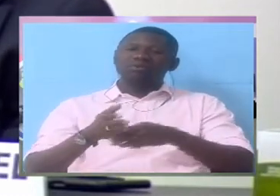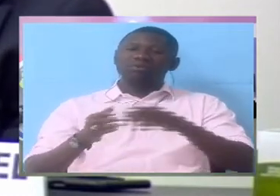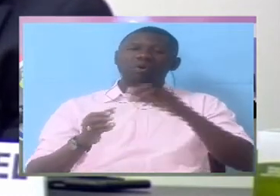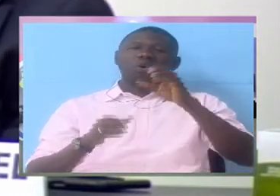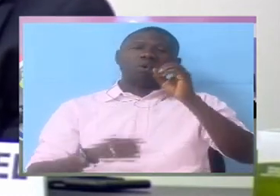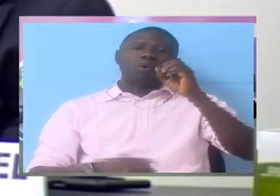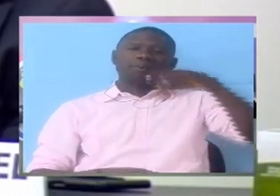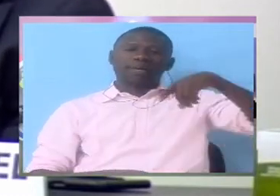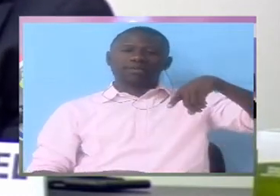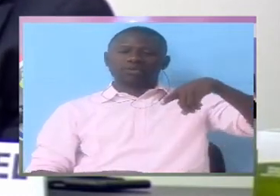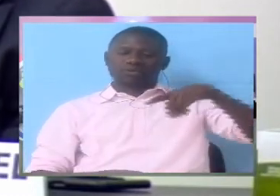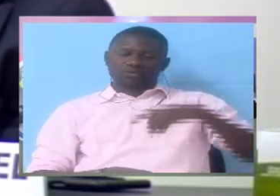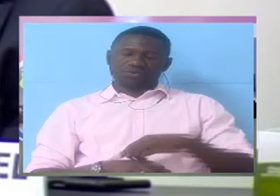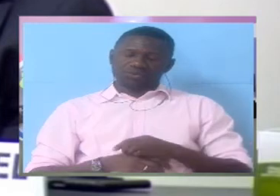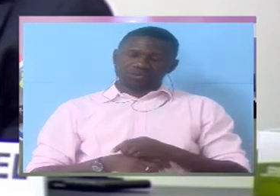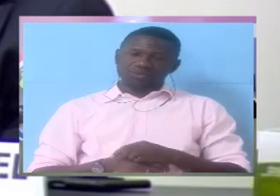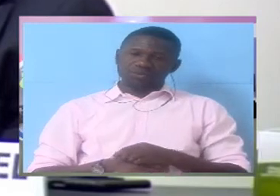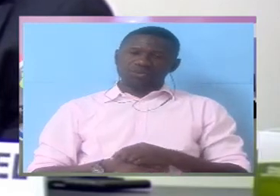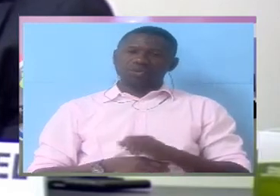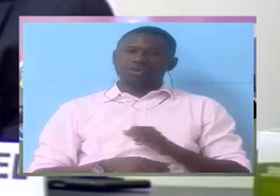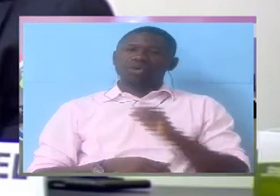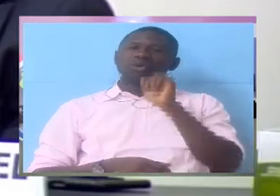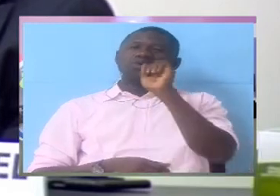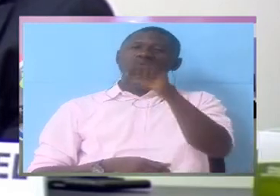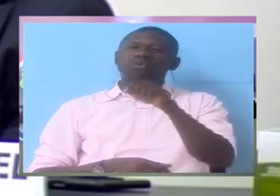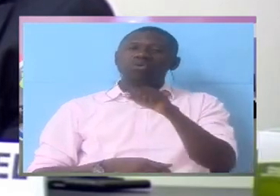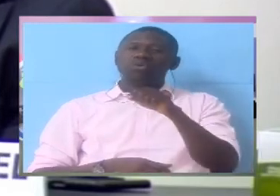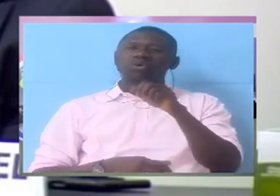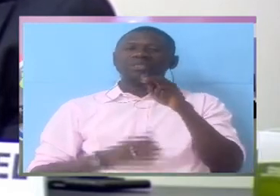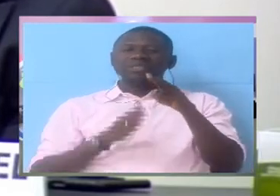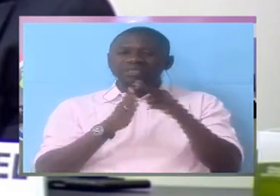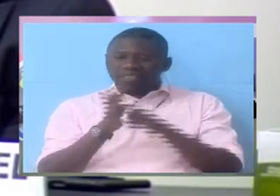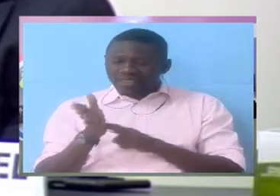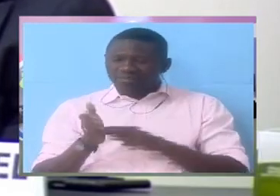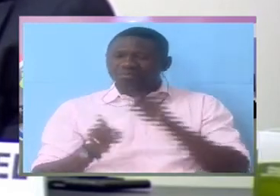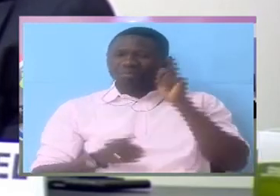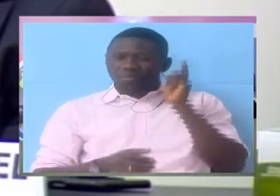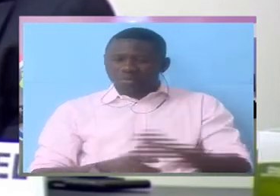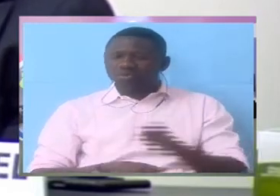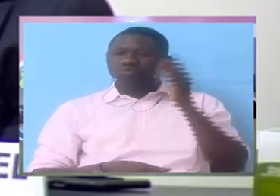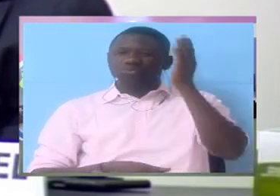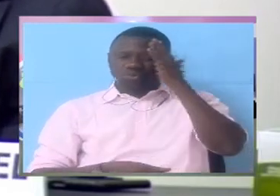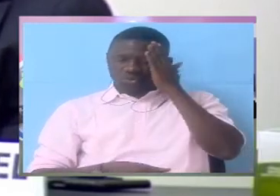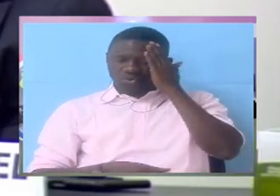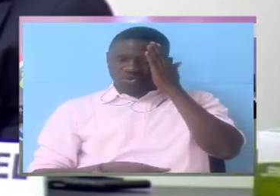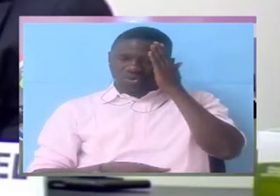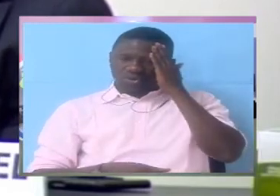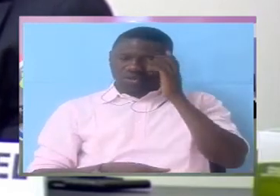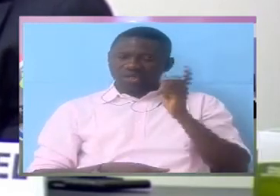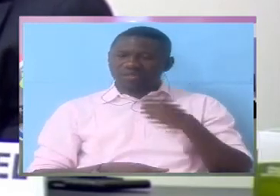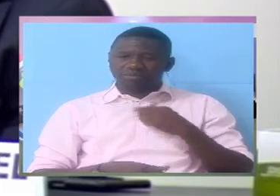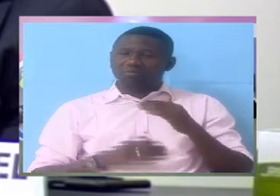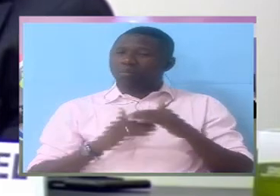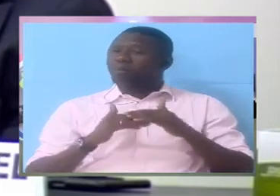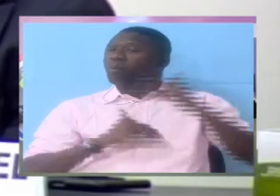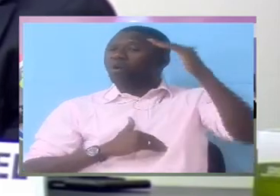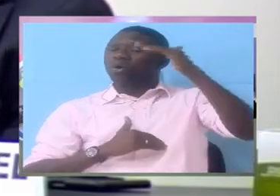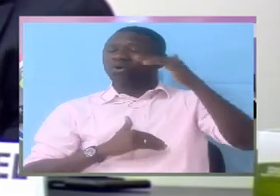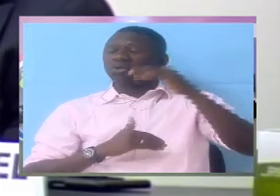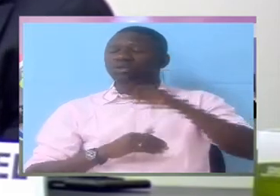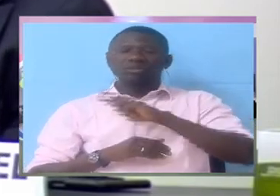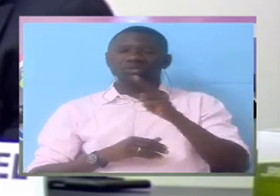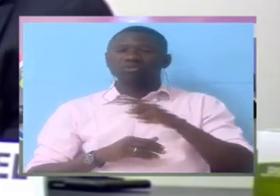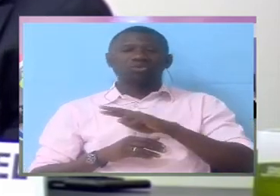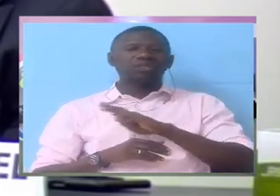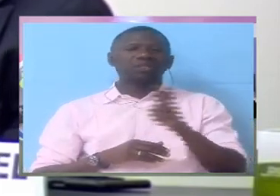kola. You need to know. Sulo be lamen do pour ya long. Is by far greater than you need not